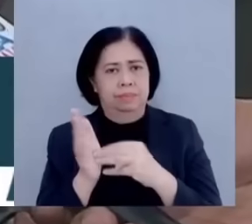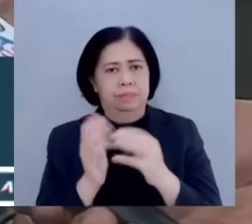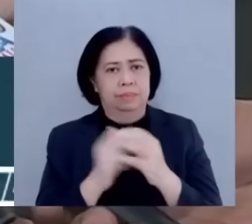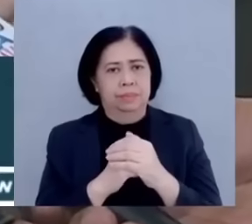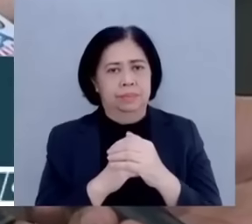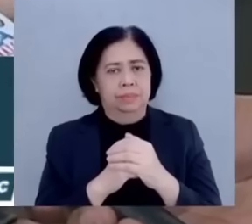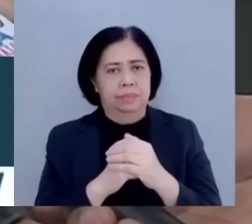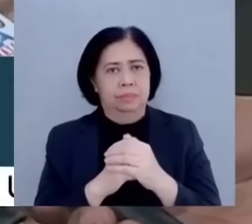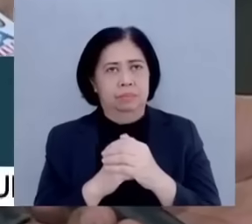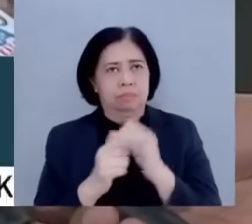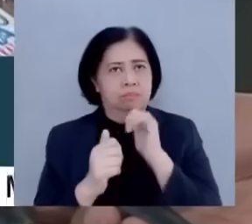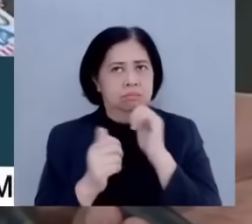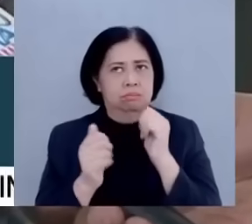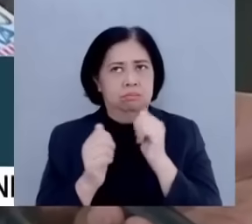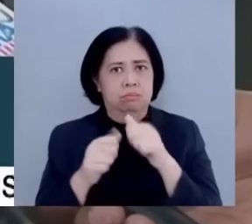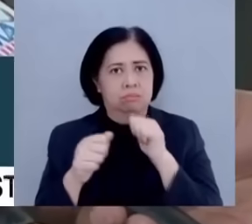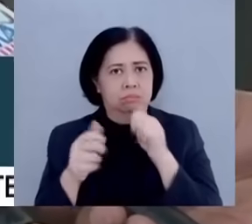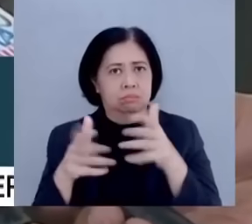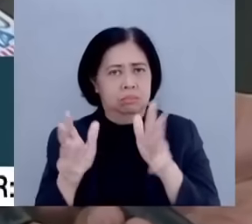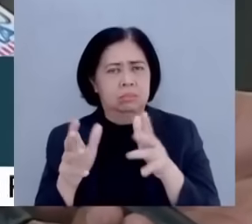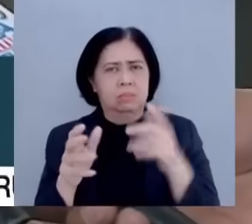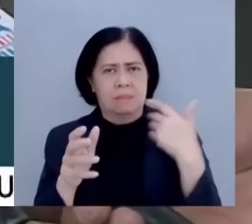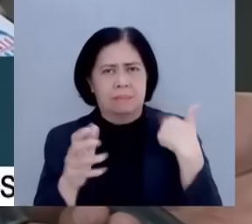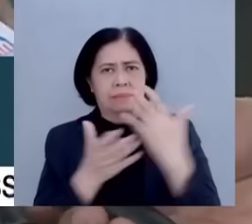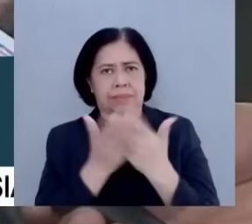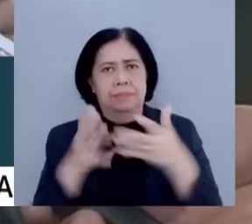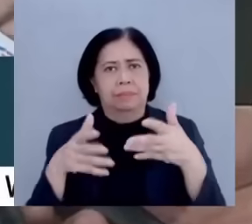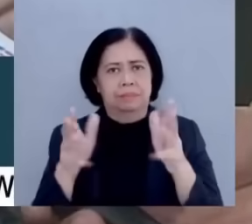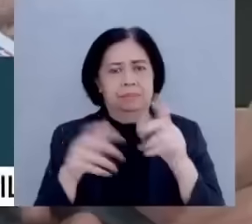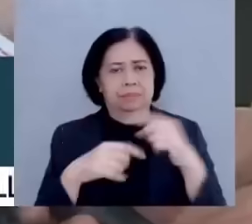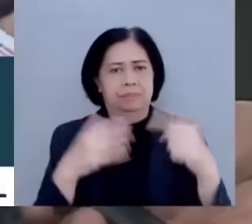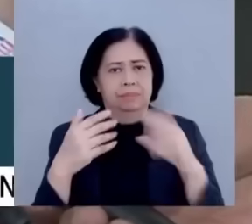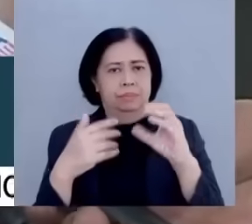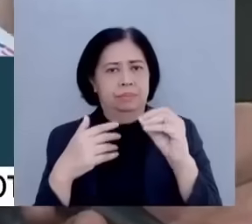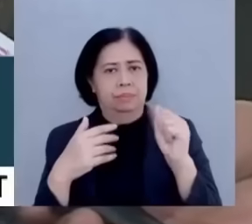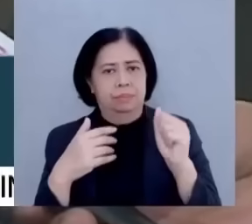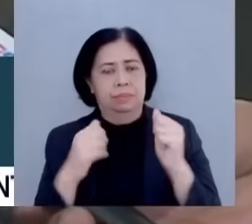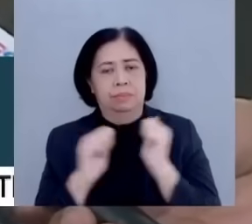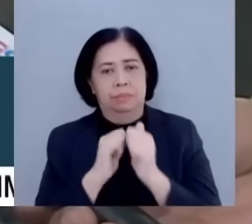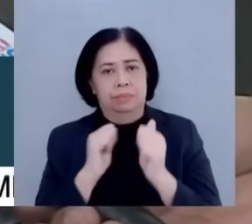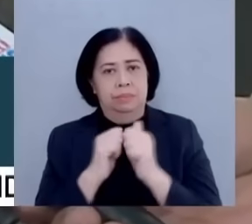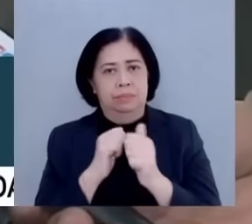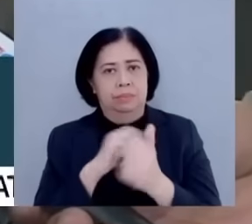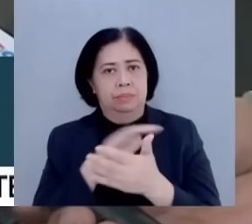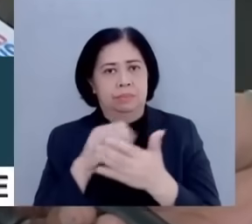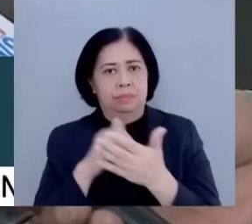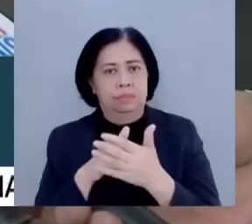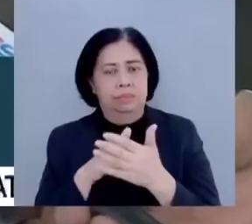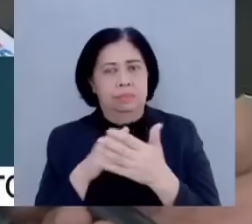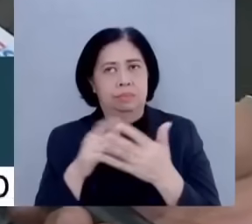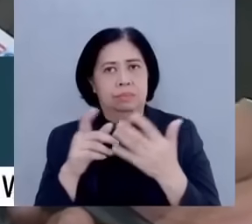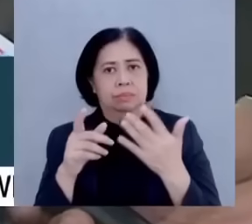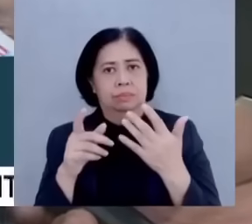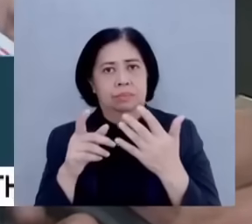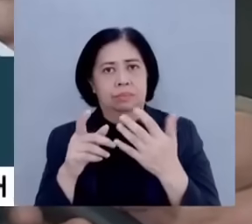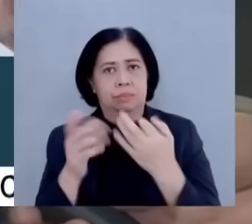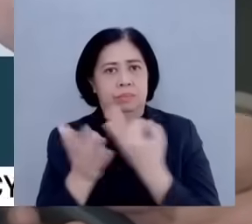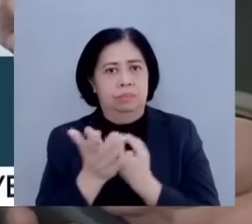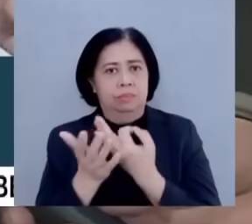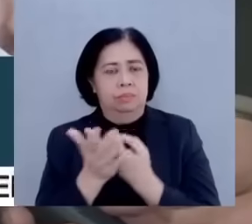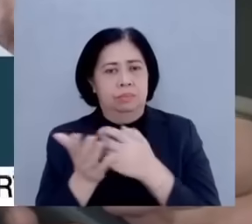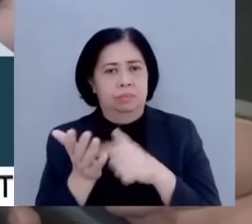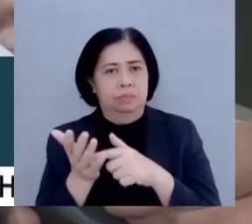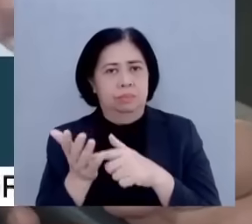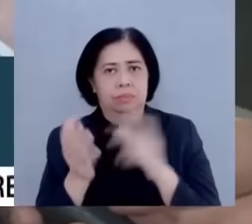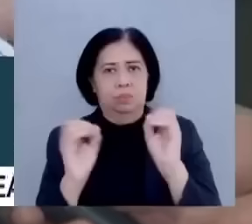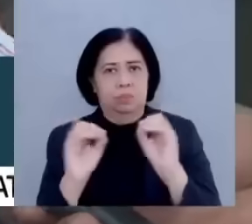was disallowed by the Commission on Audit. Meaning, all the rest of the funds, I do not have